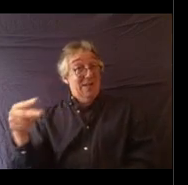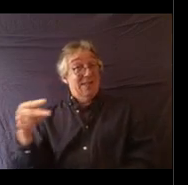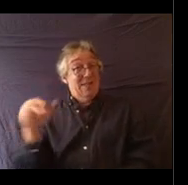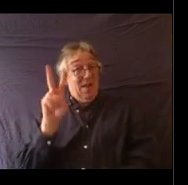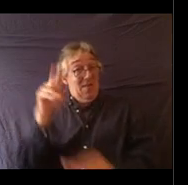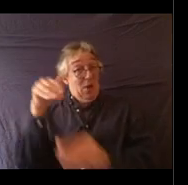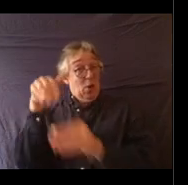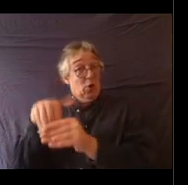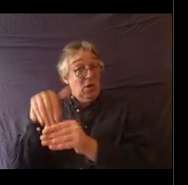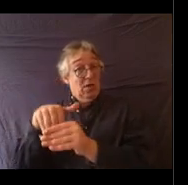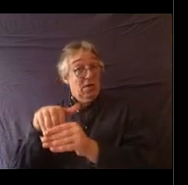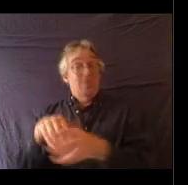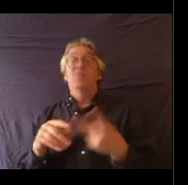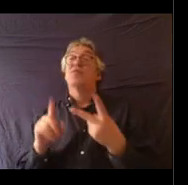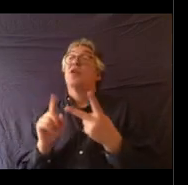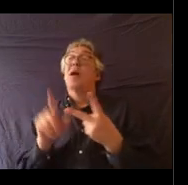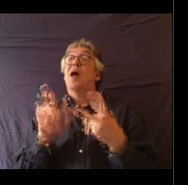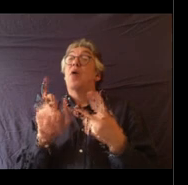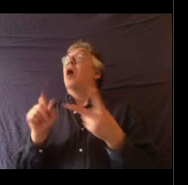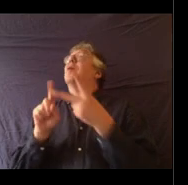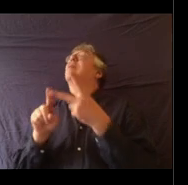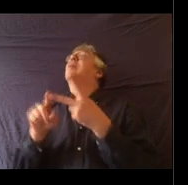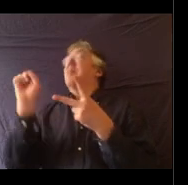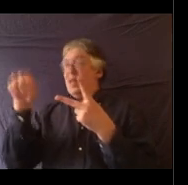The second one is very easy. Yes, they are.